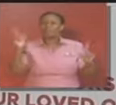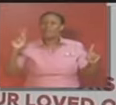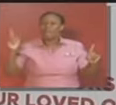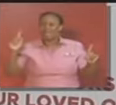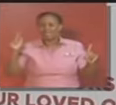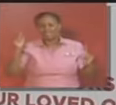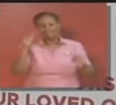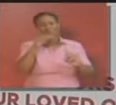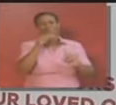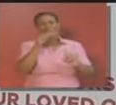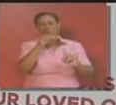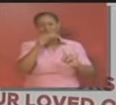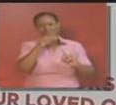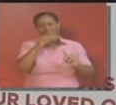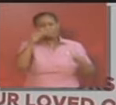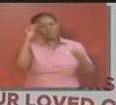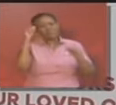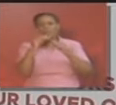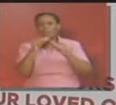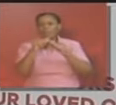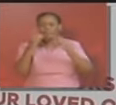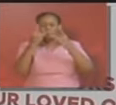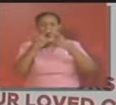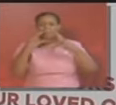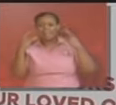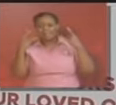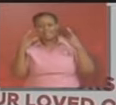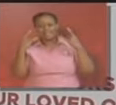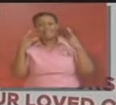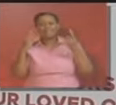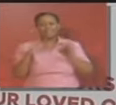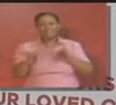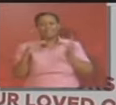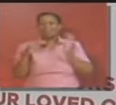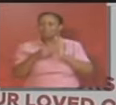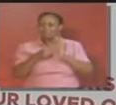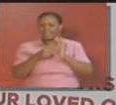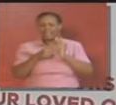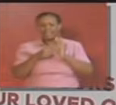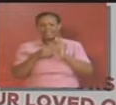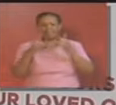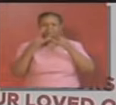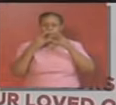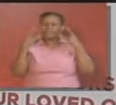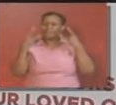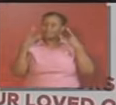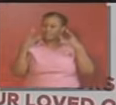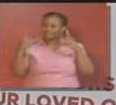substitute for social distancing, so it's not that if I have on the mask I can gather and be a lot closer to people.